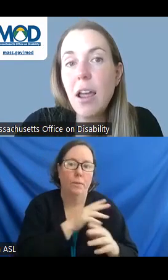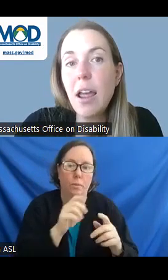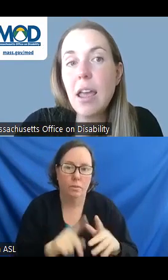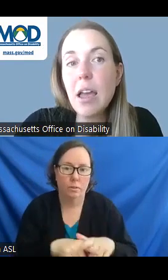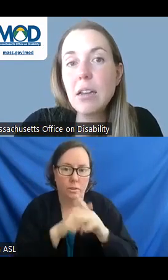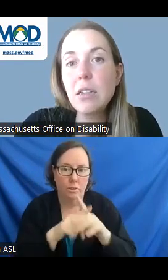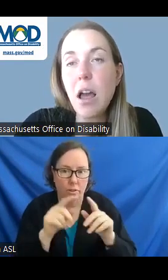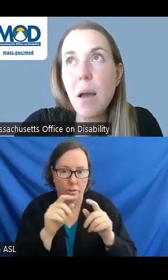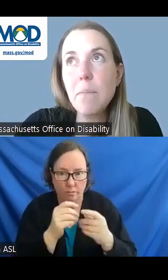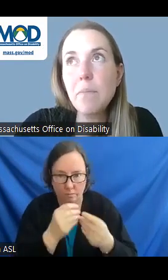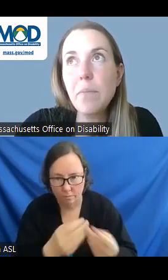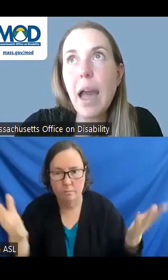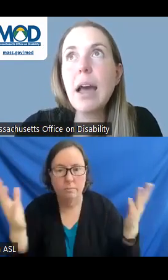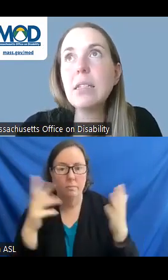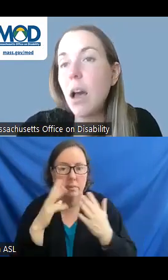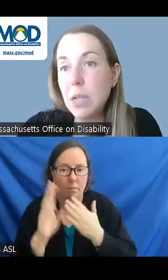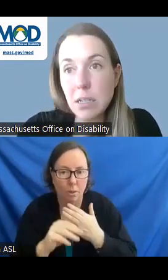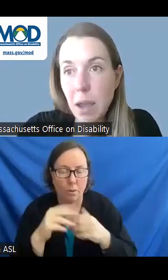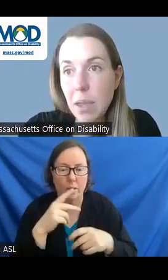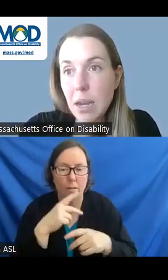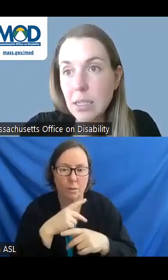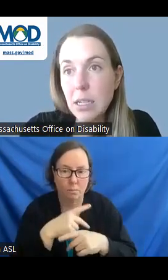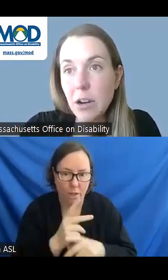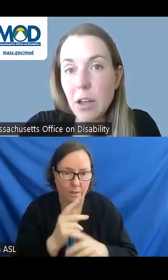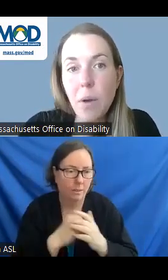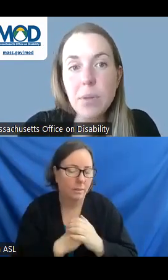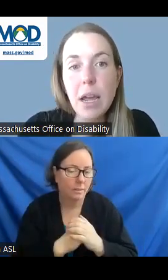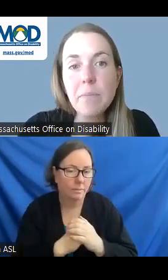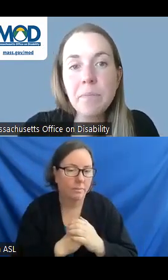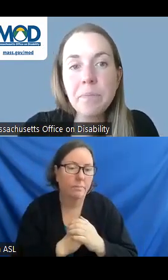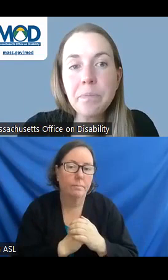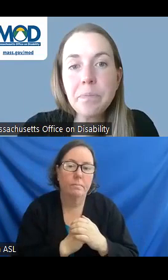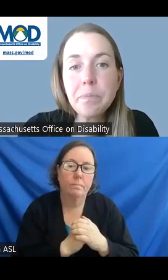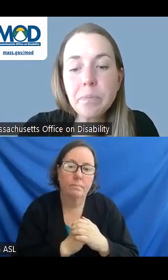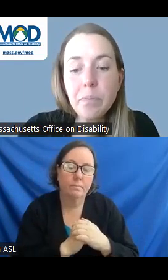launch, and as updates might be necessary on the website.